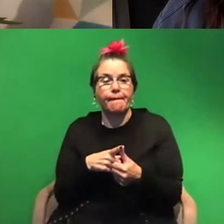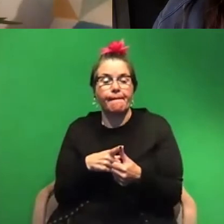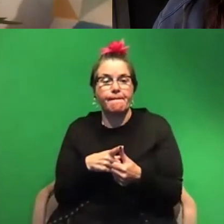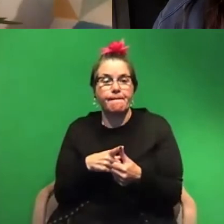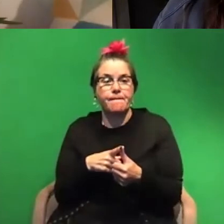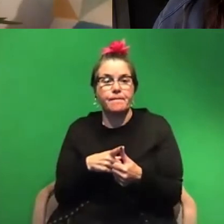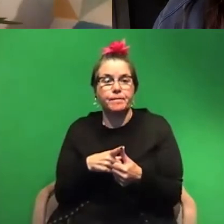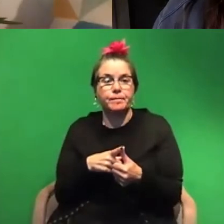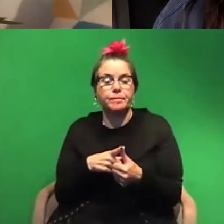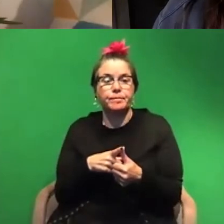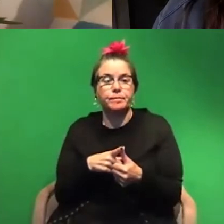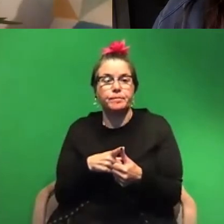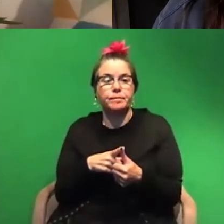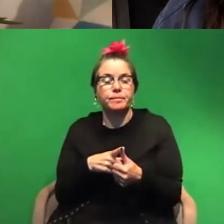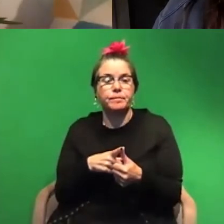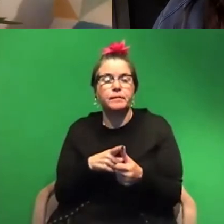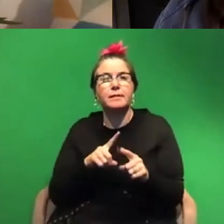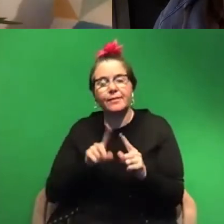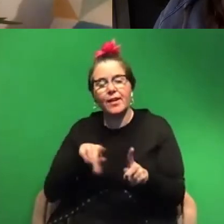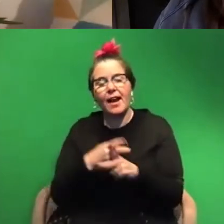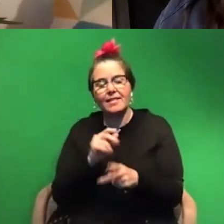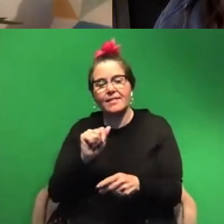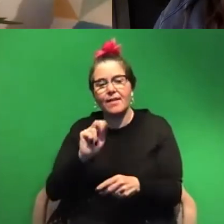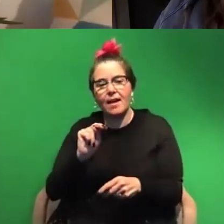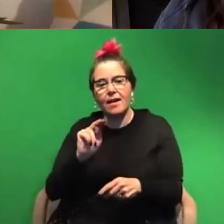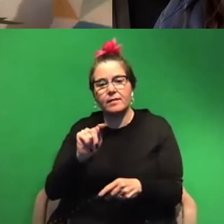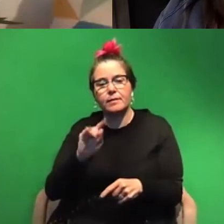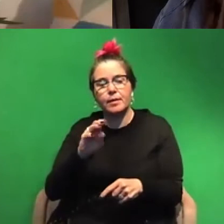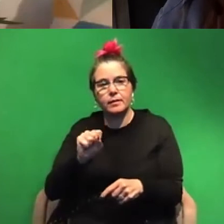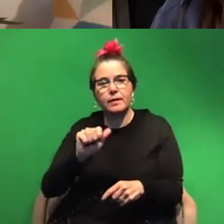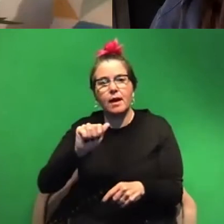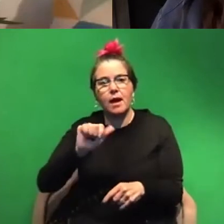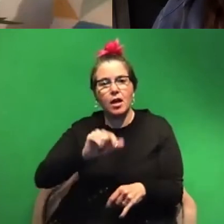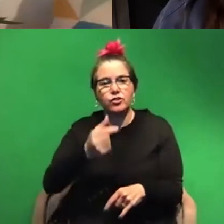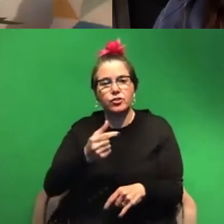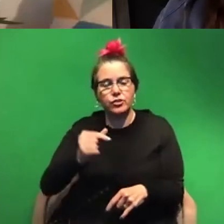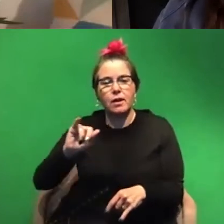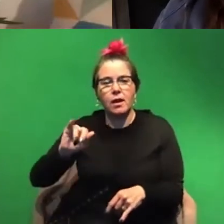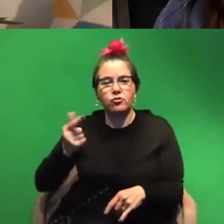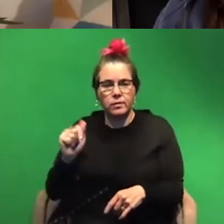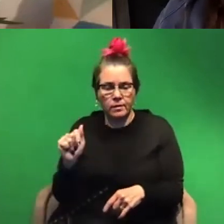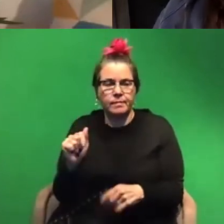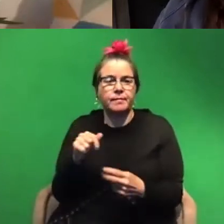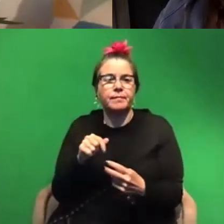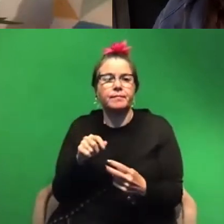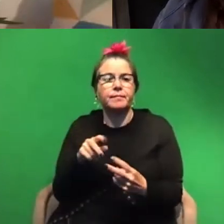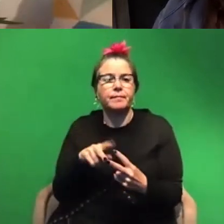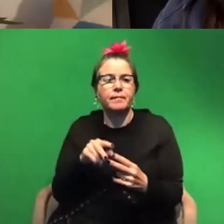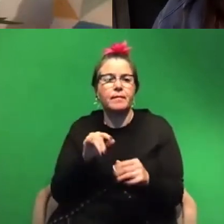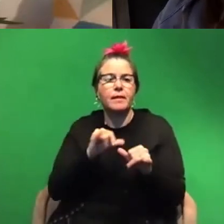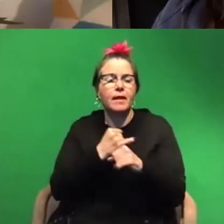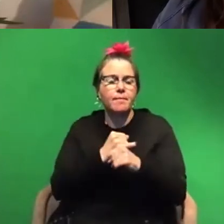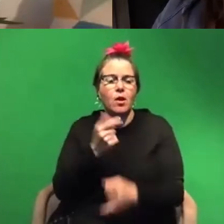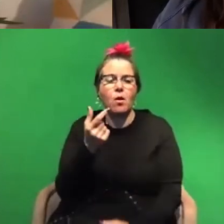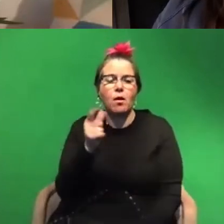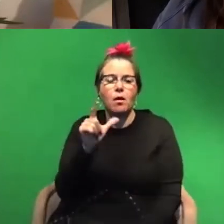your total, and so there are different types of antibodies called IgG, IgA. These are immunoglobulins,